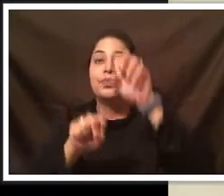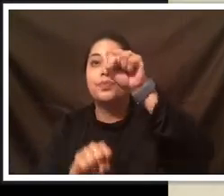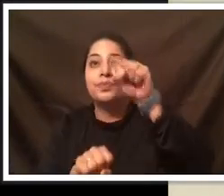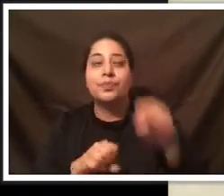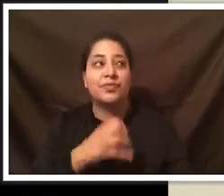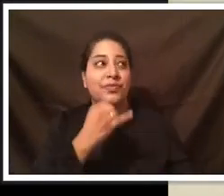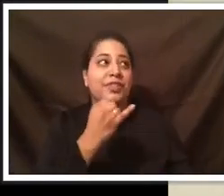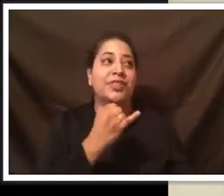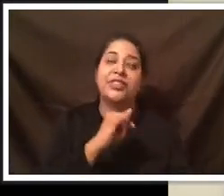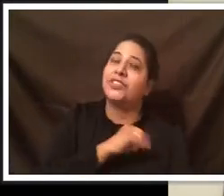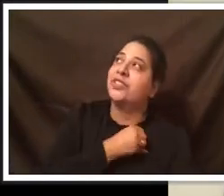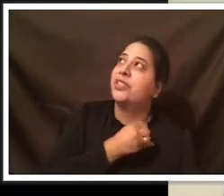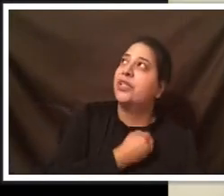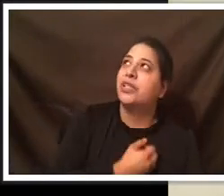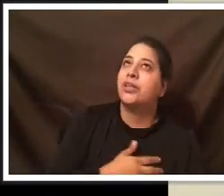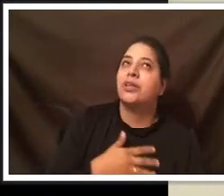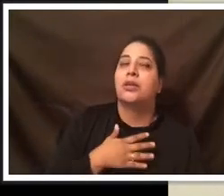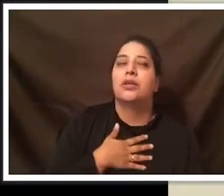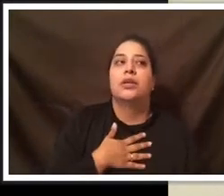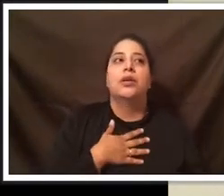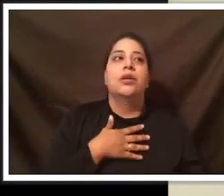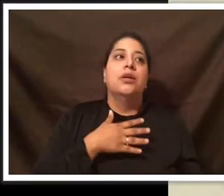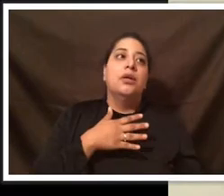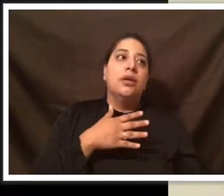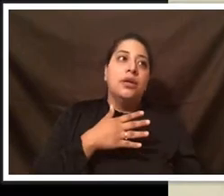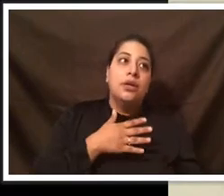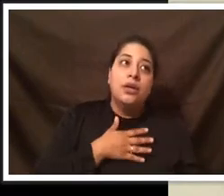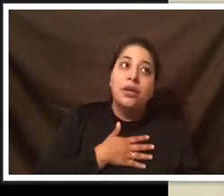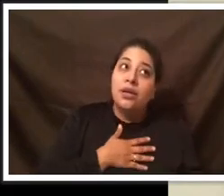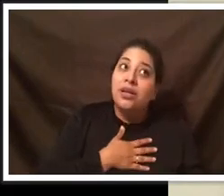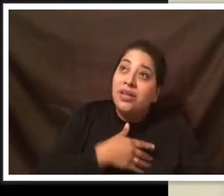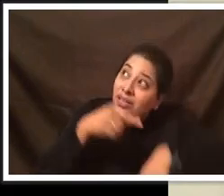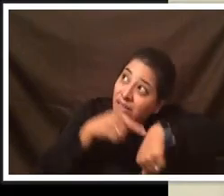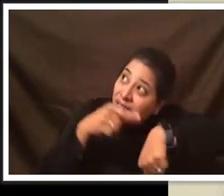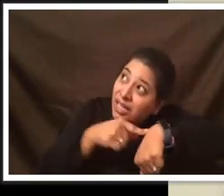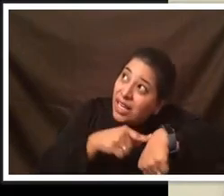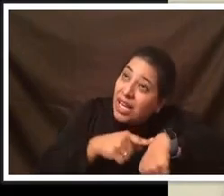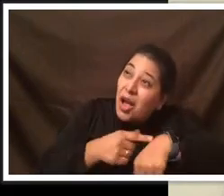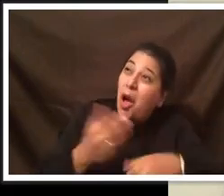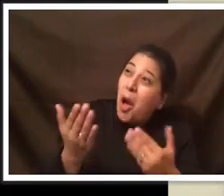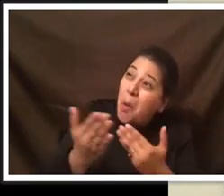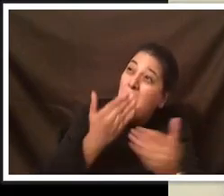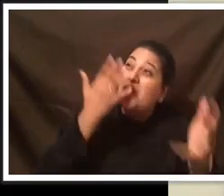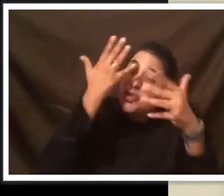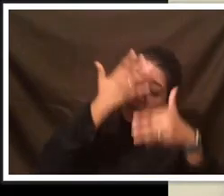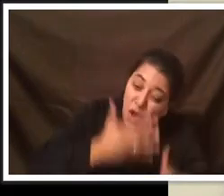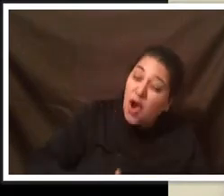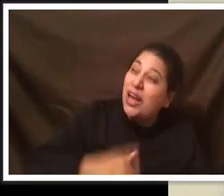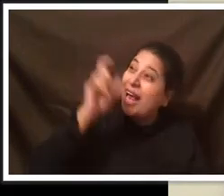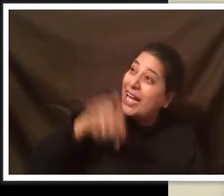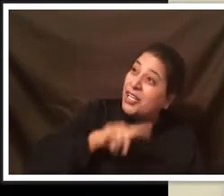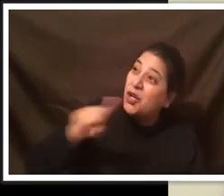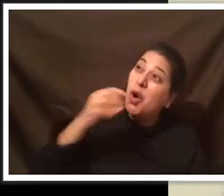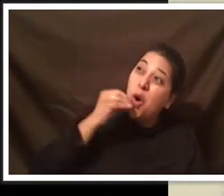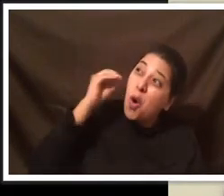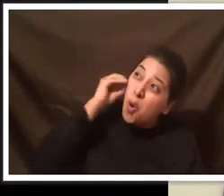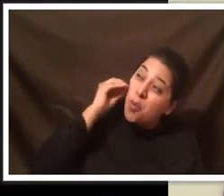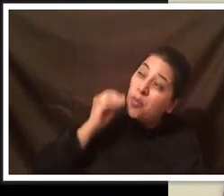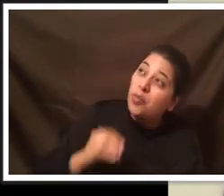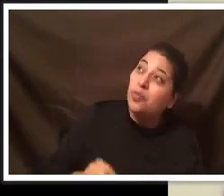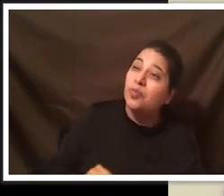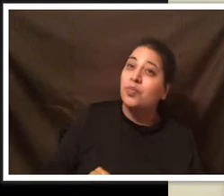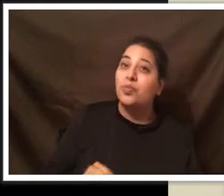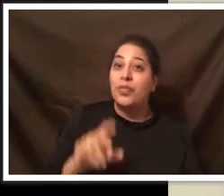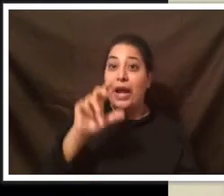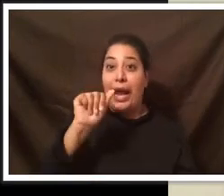Jack sighed. Annie, it's almost dark. We have to go home. Annie disappeared inside the